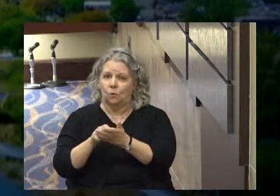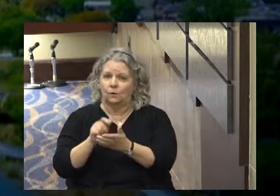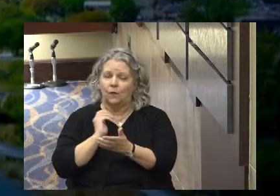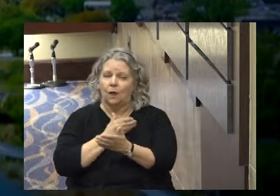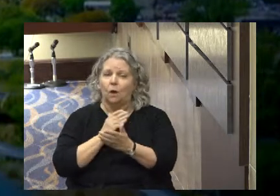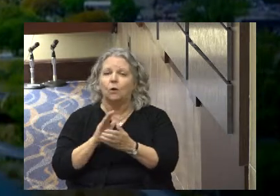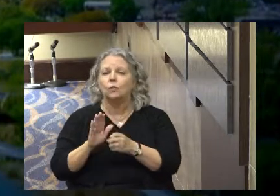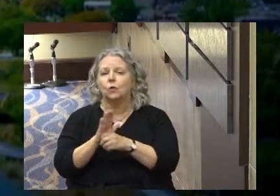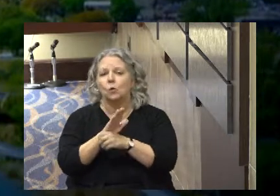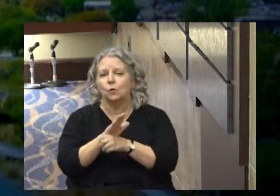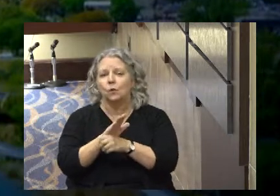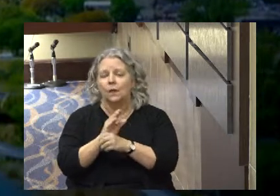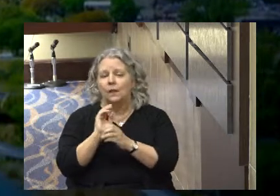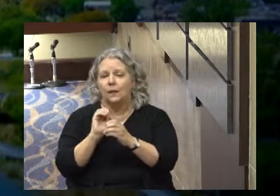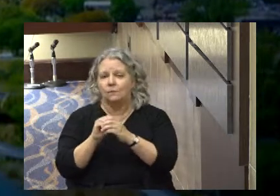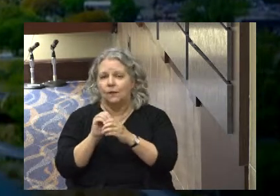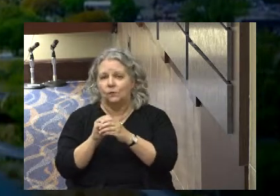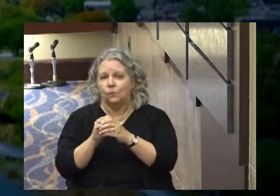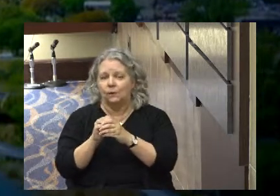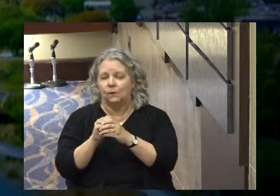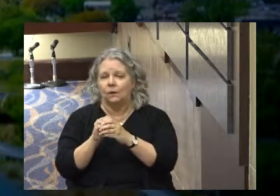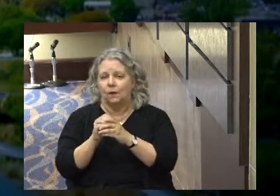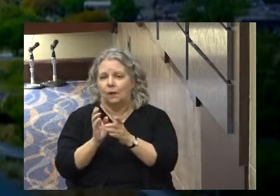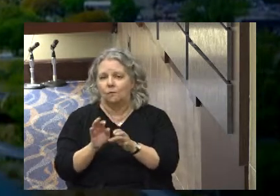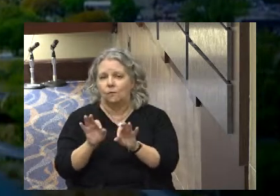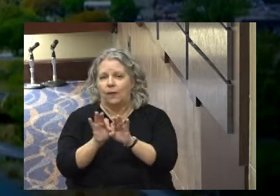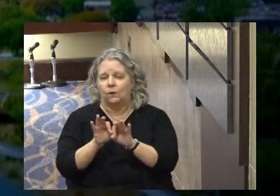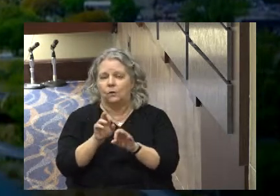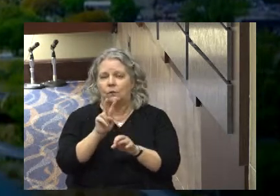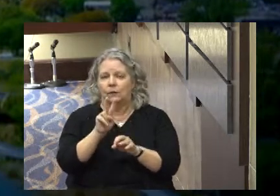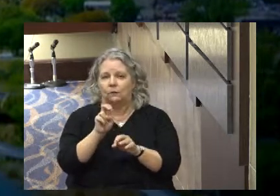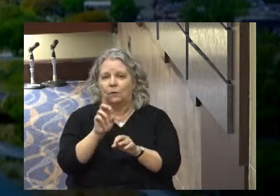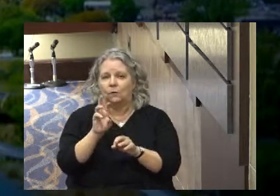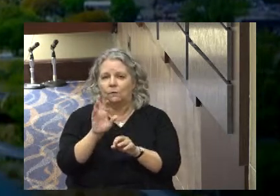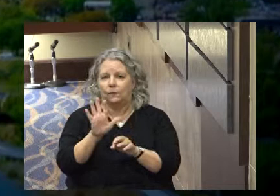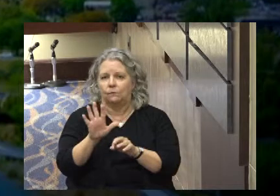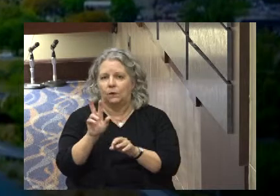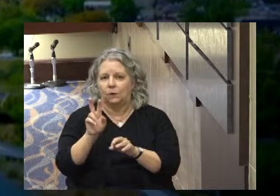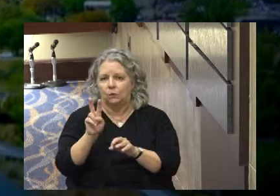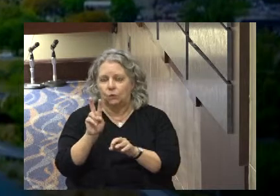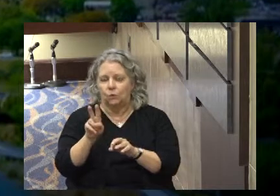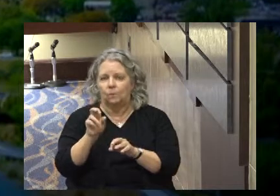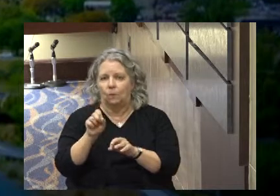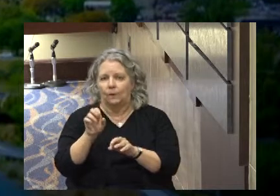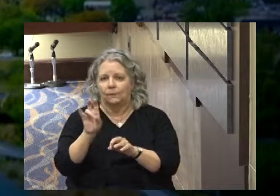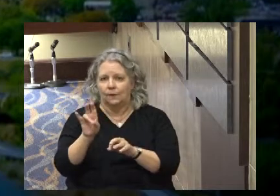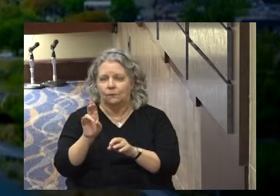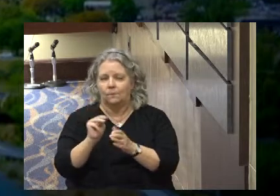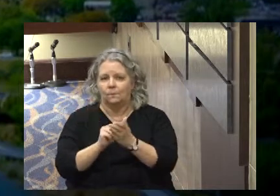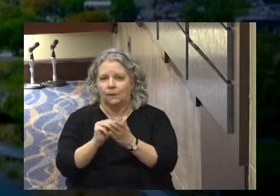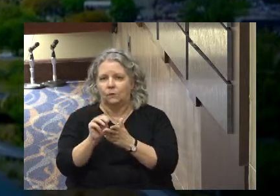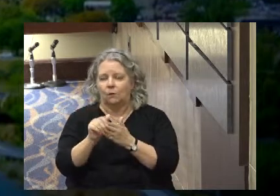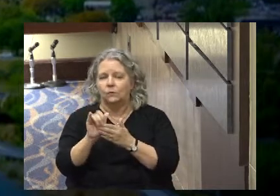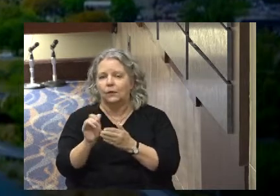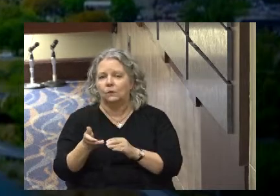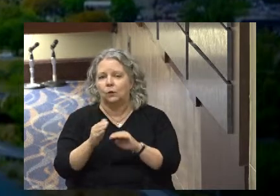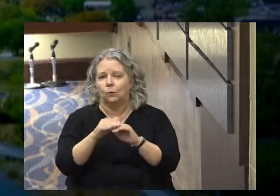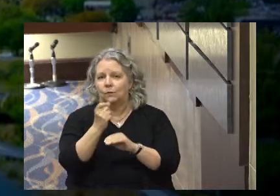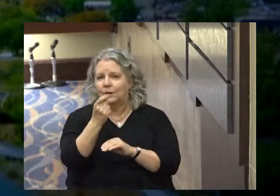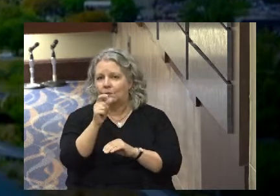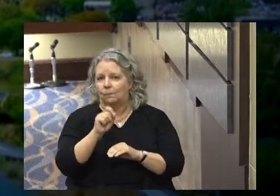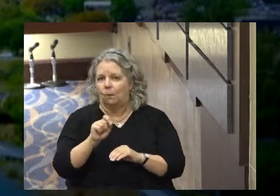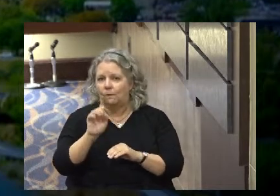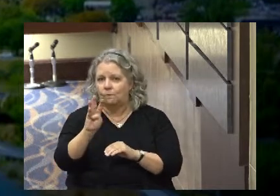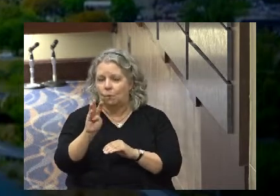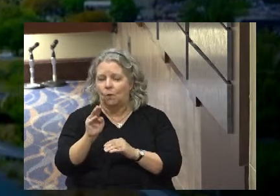investment portfolio market value is $652.7 million, which is an increase of about $11.4 million